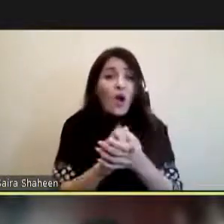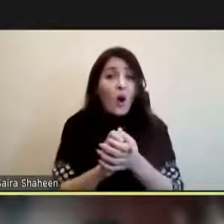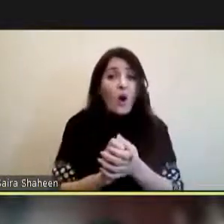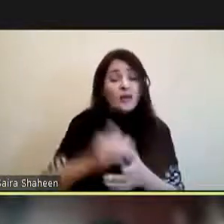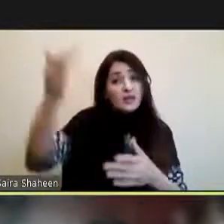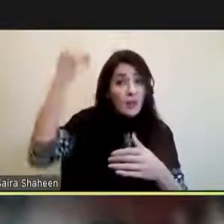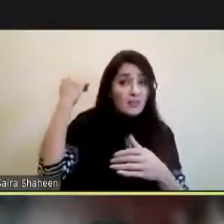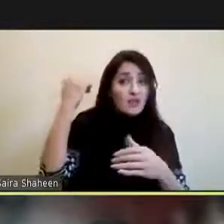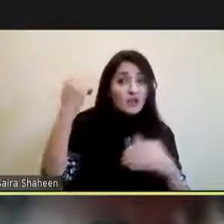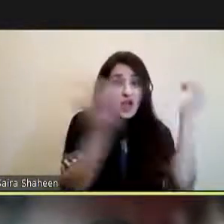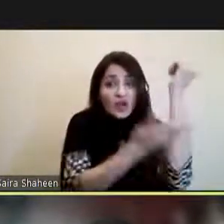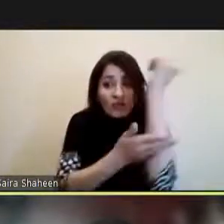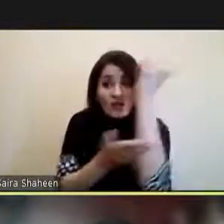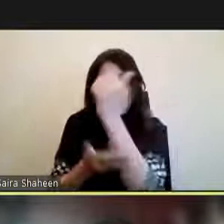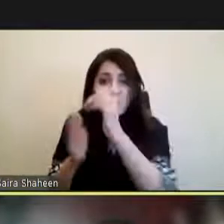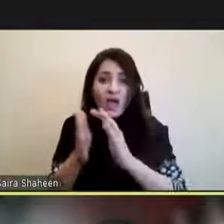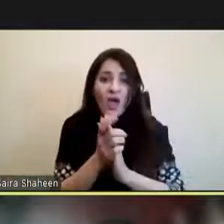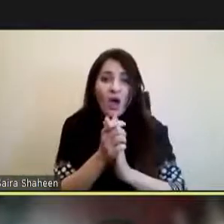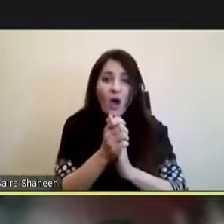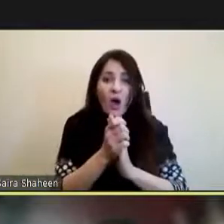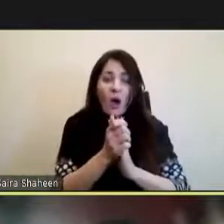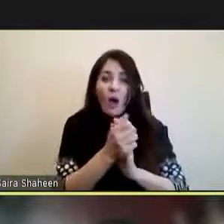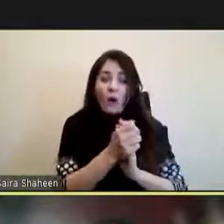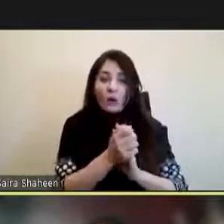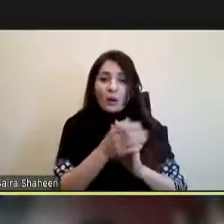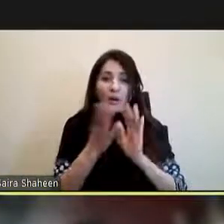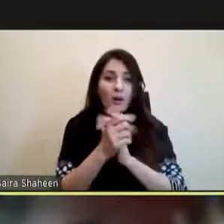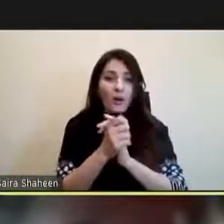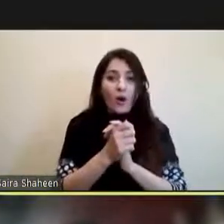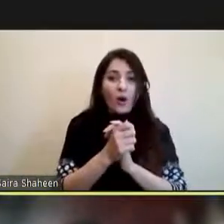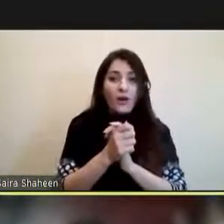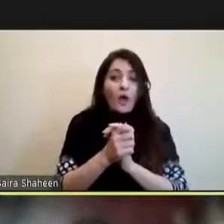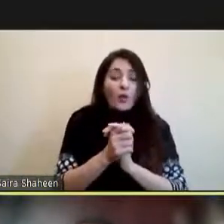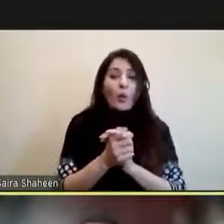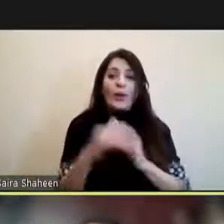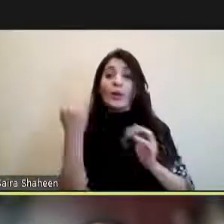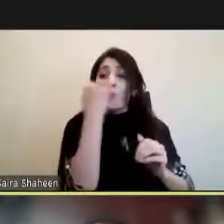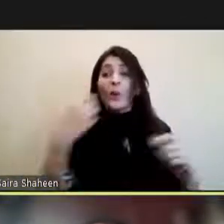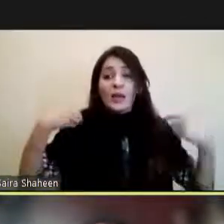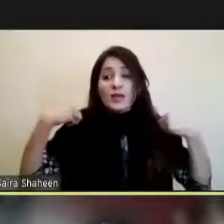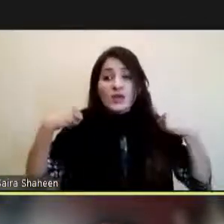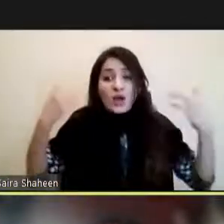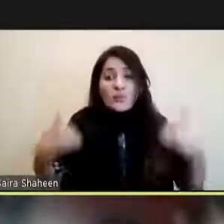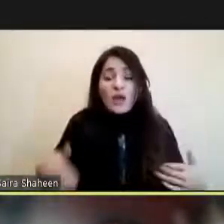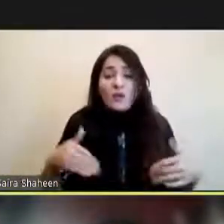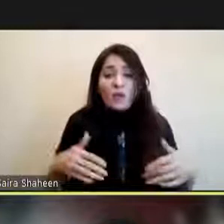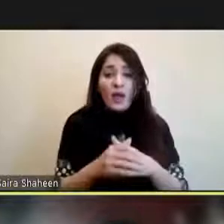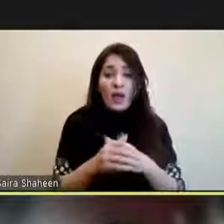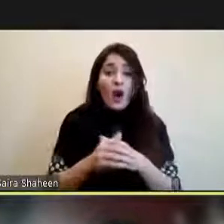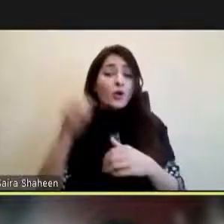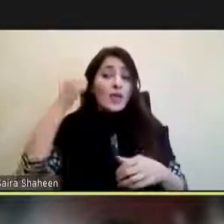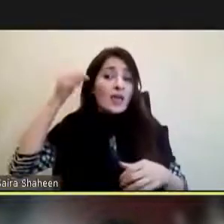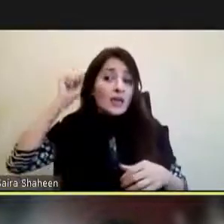He has short, dark, a bit curly hair, and he's wearing a blue shirt. He's also wearing an hearing aid, and